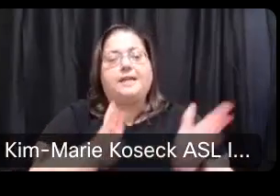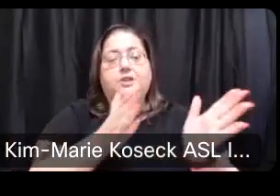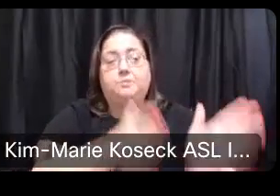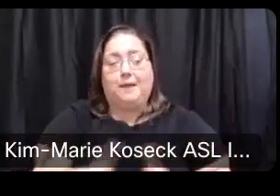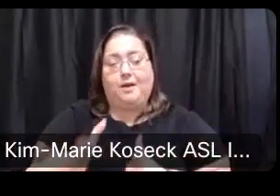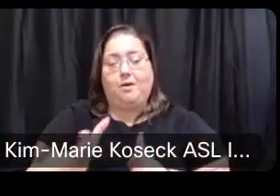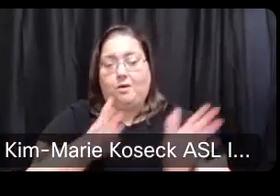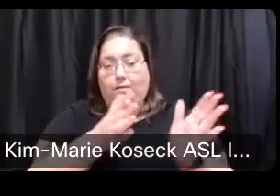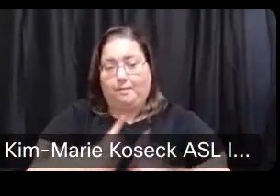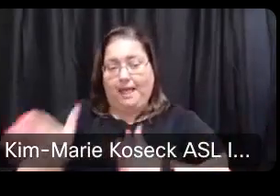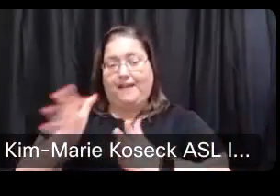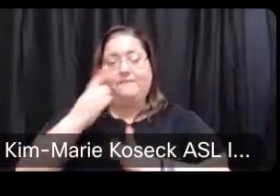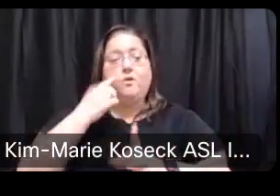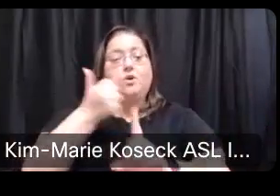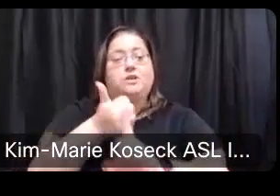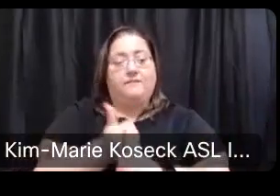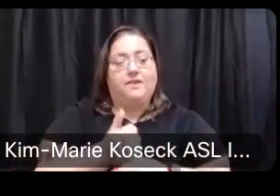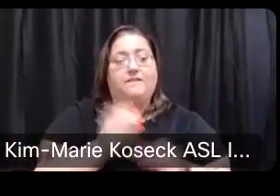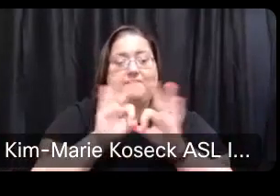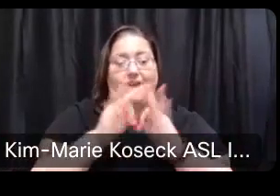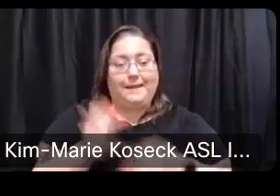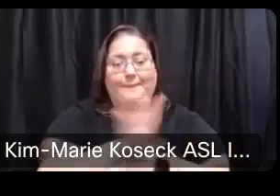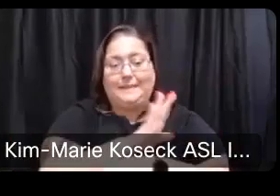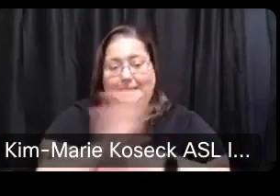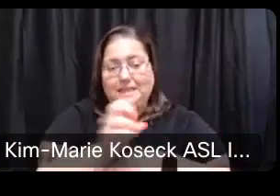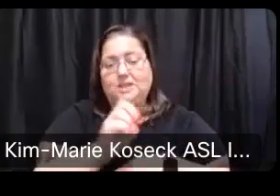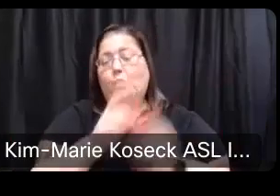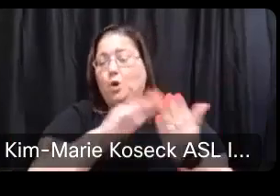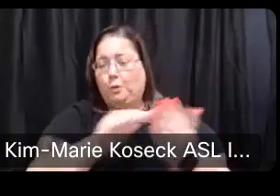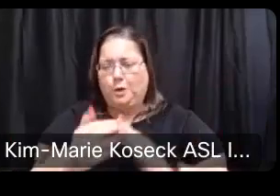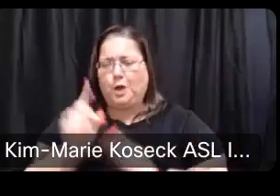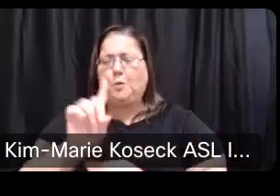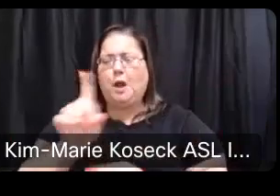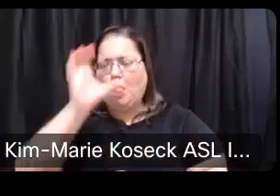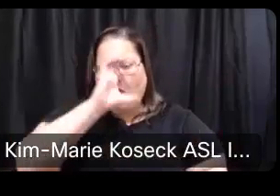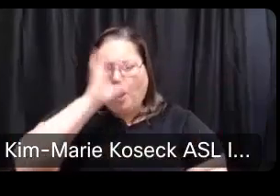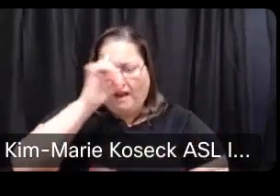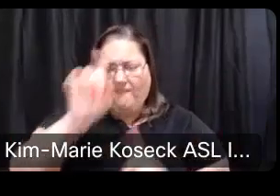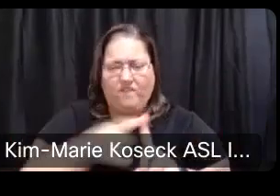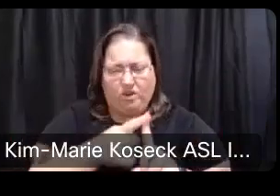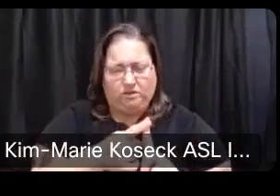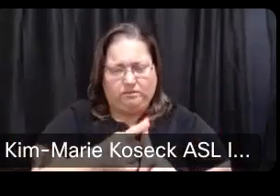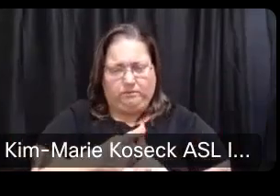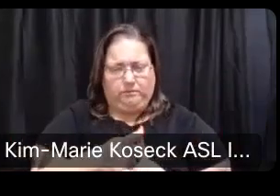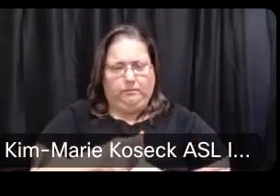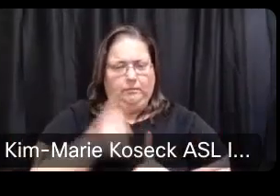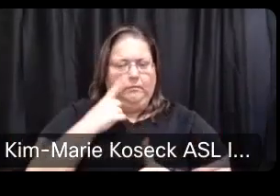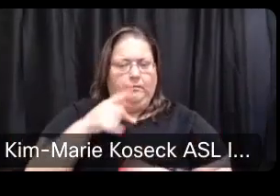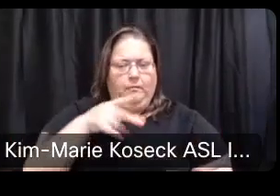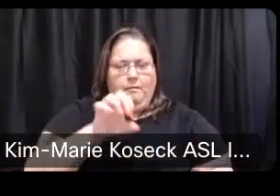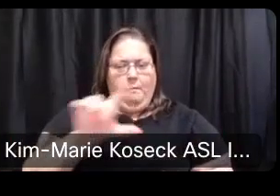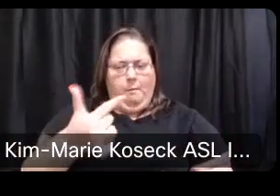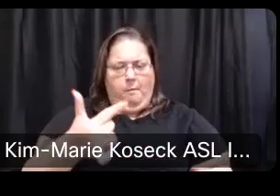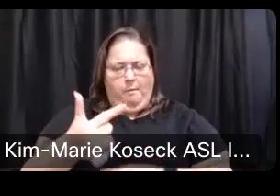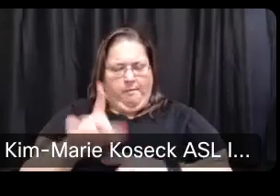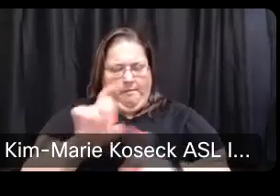yourself, your family, your business, and or your community. Where would you look first? For this polling question, we are looking for